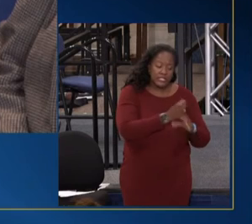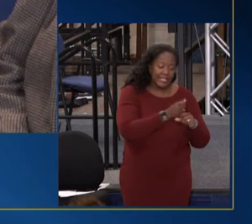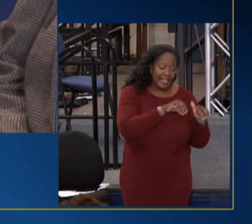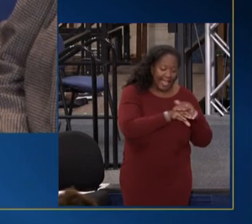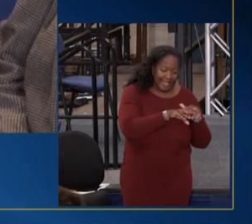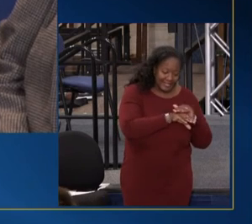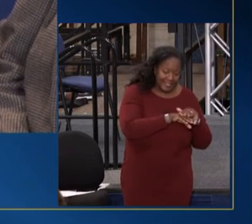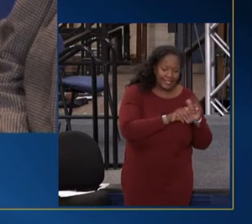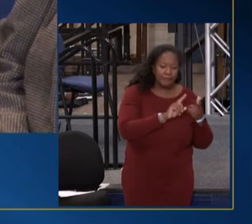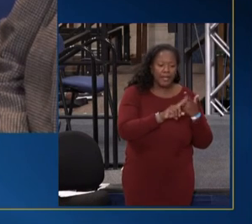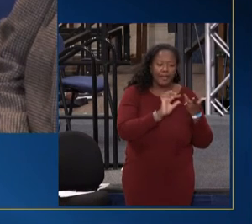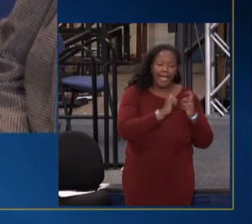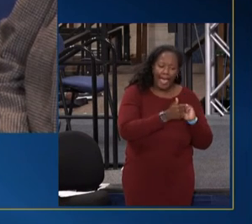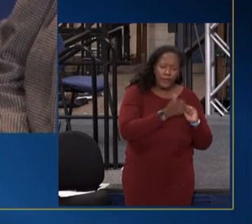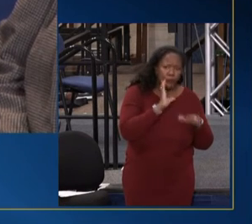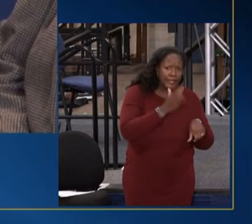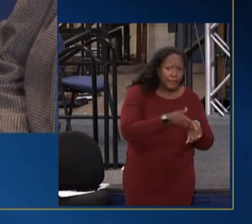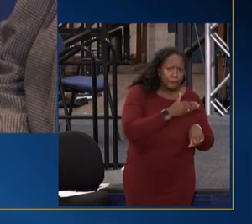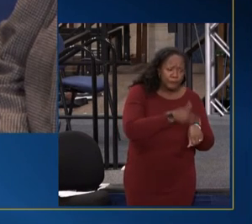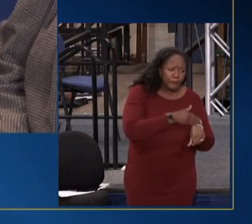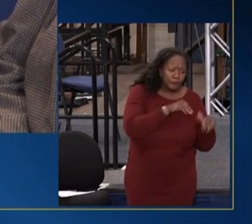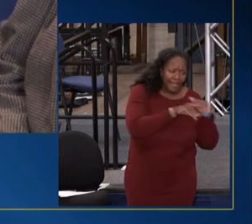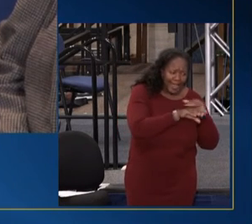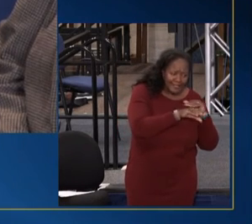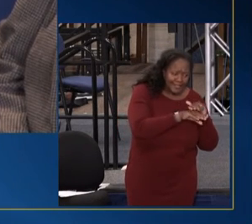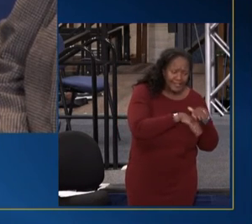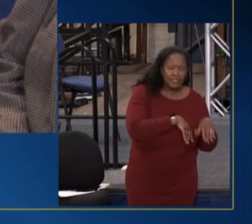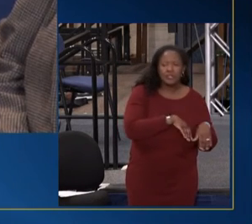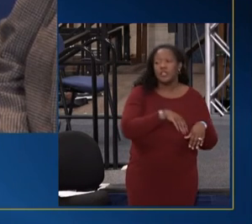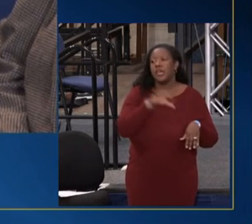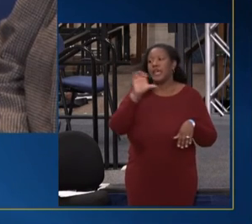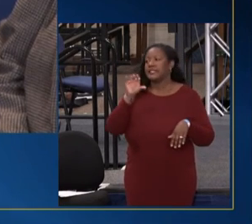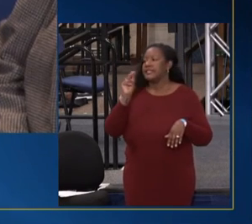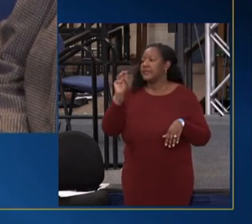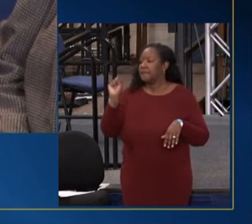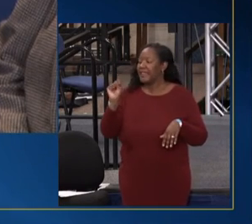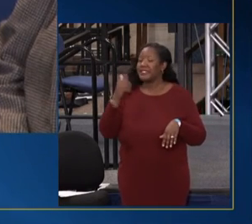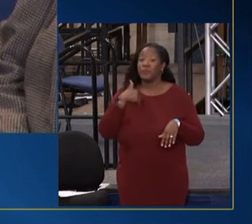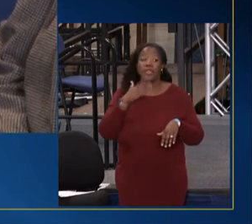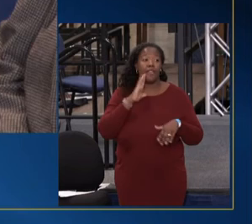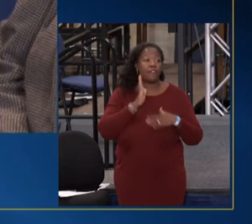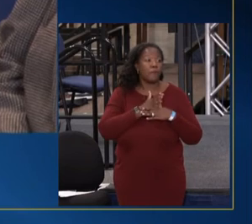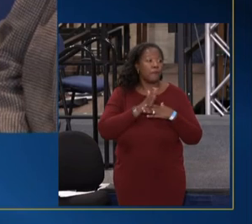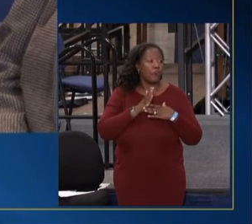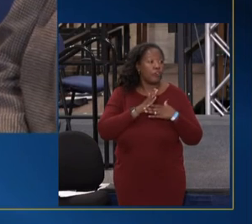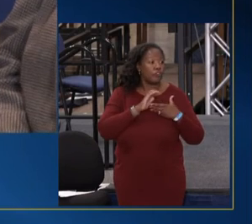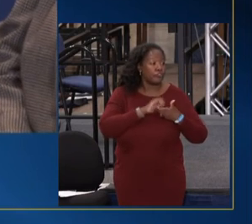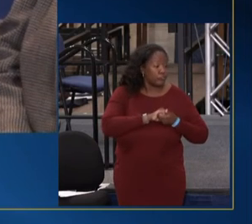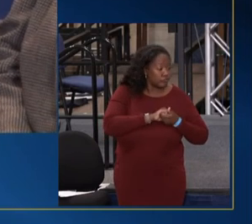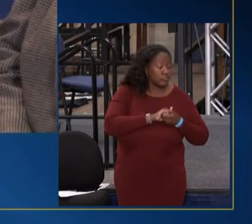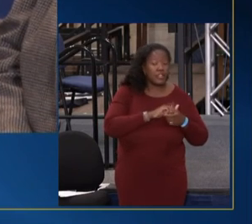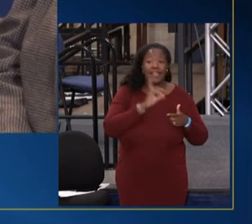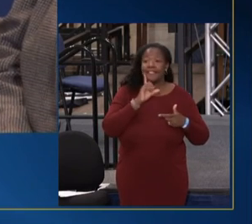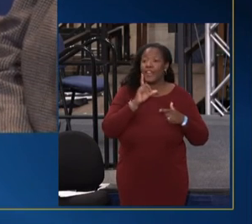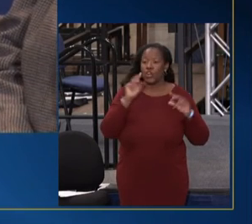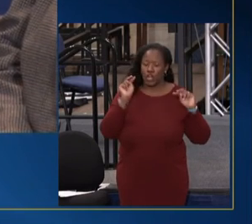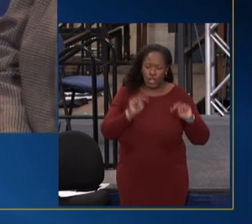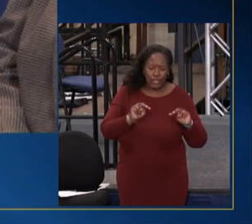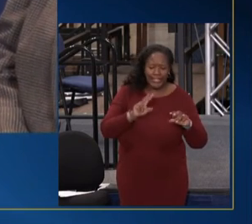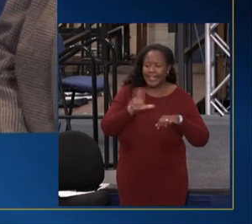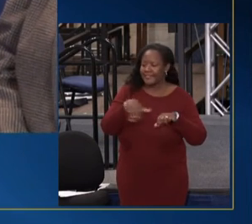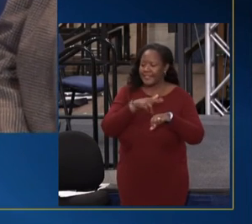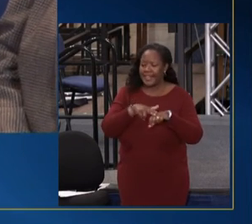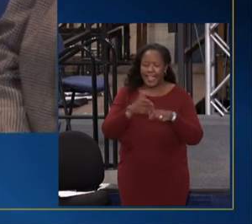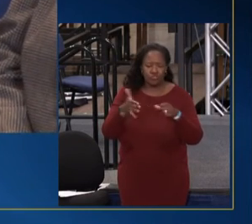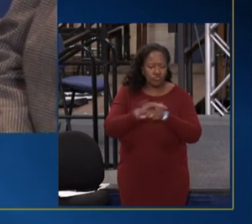do we improve access? We also have at CMS, our partners that are looking at the national coverage